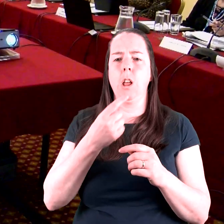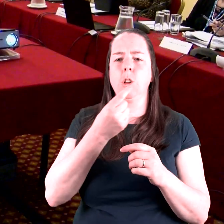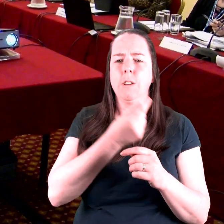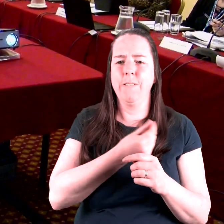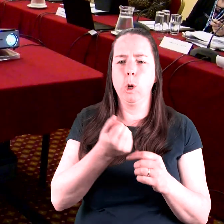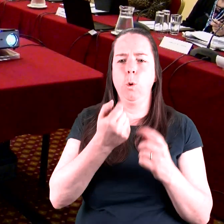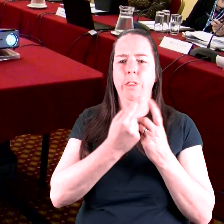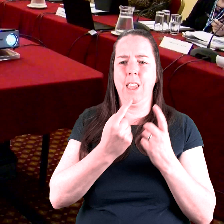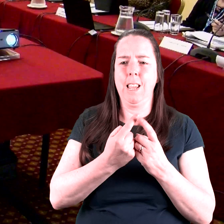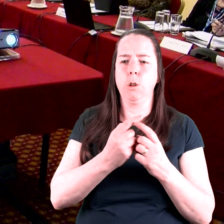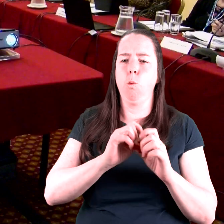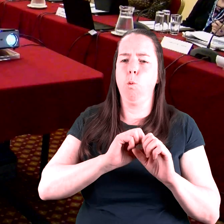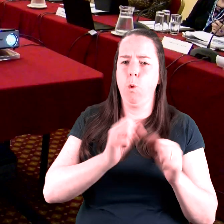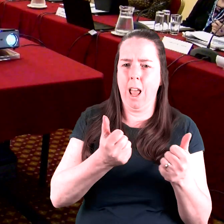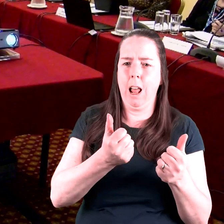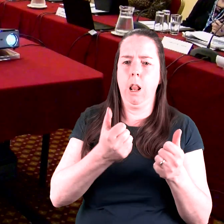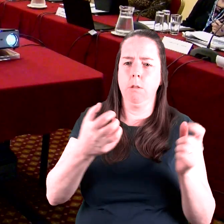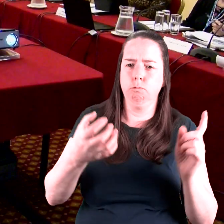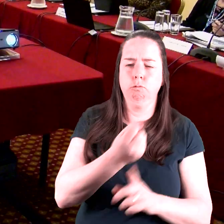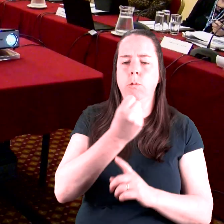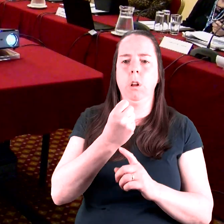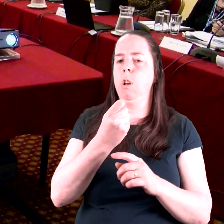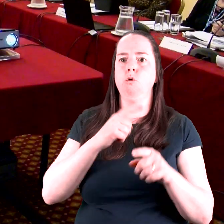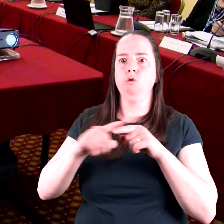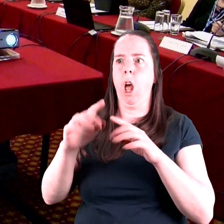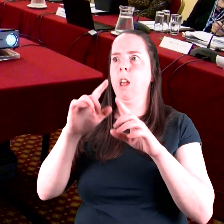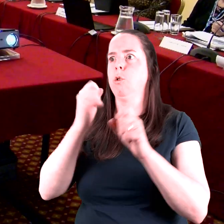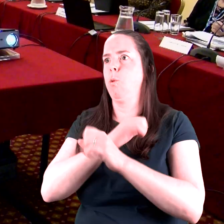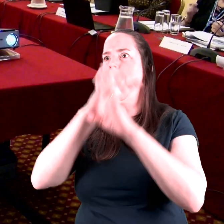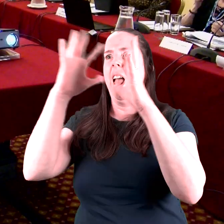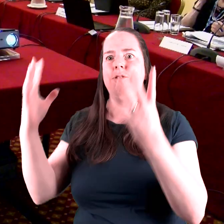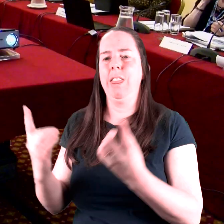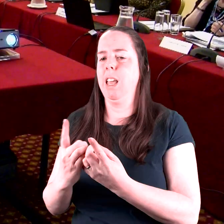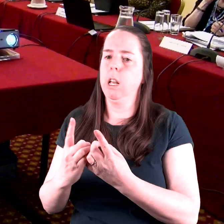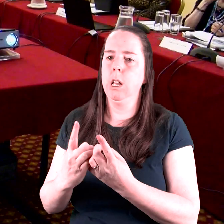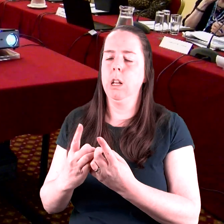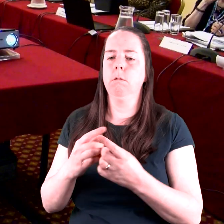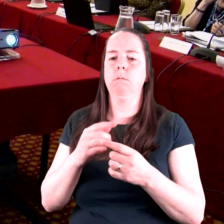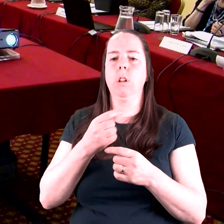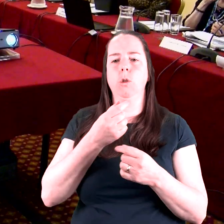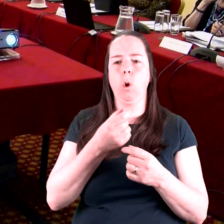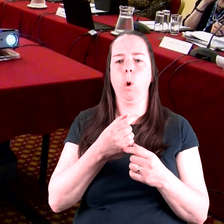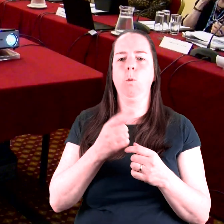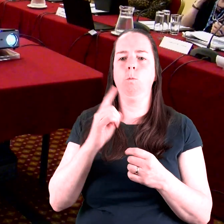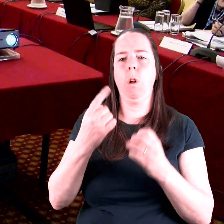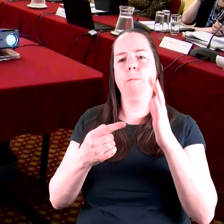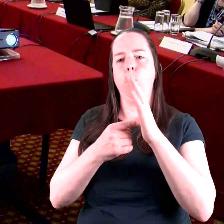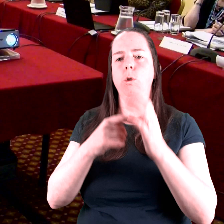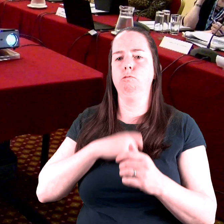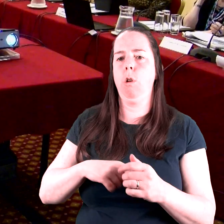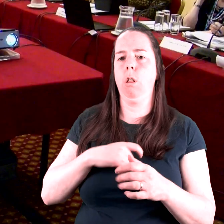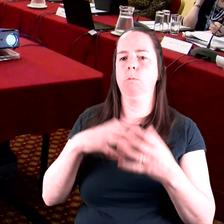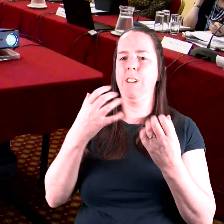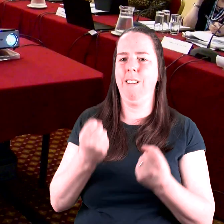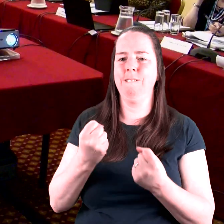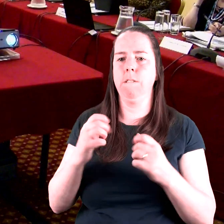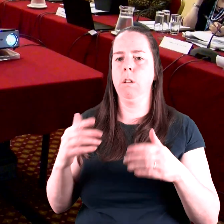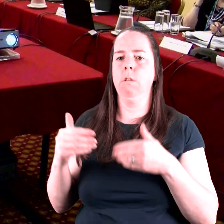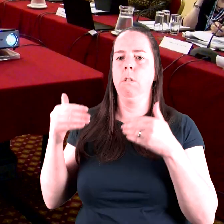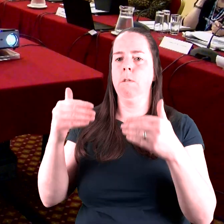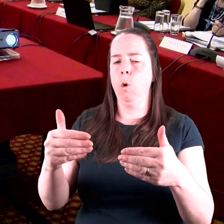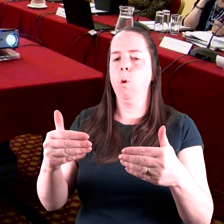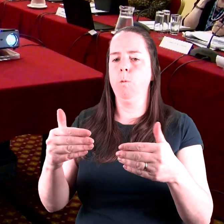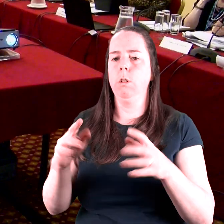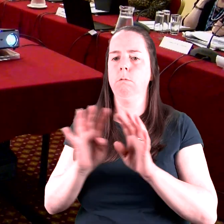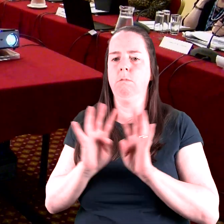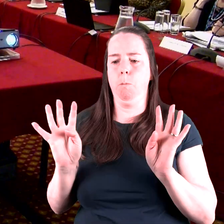of things really well, rather than try and do everything. So one of the really important roles that we'll have as we go forward as a board